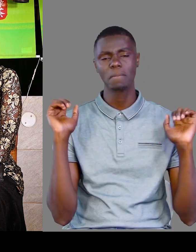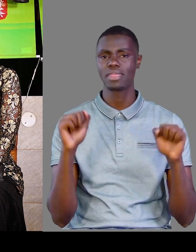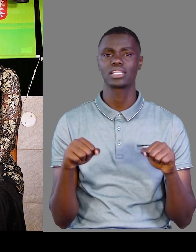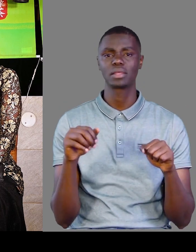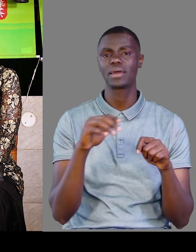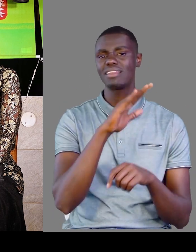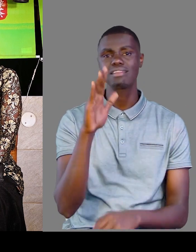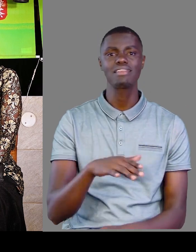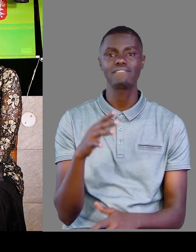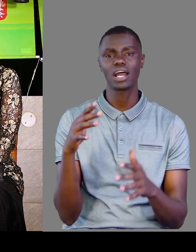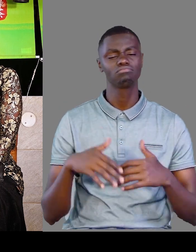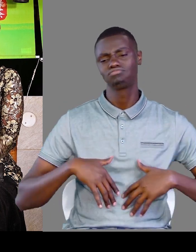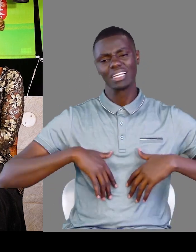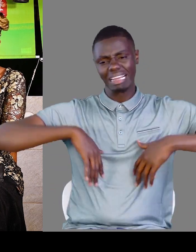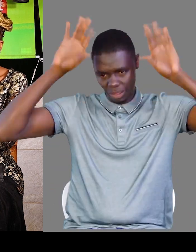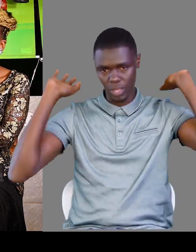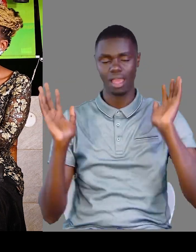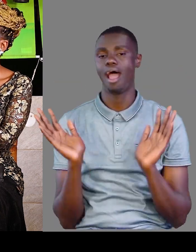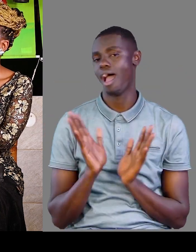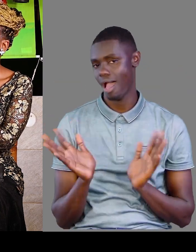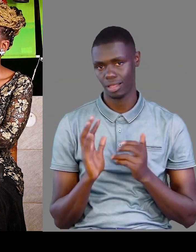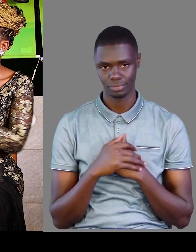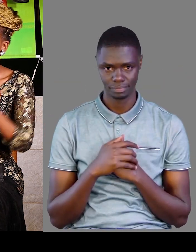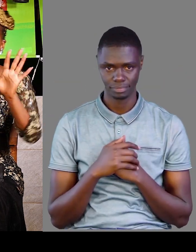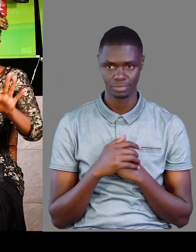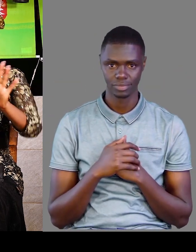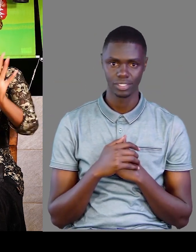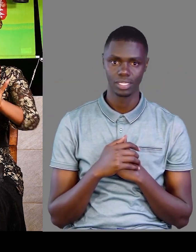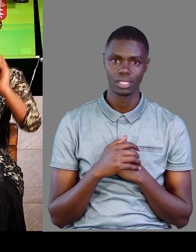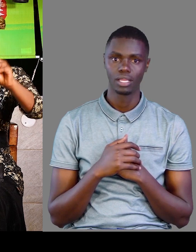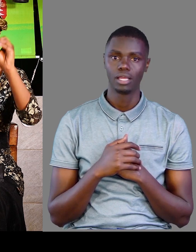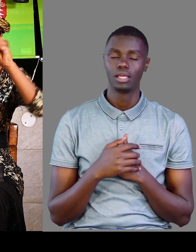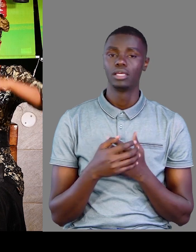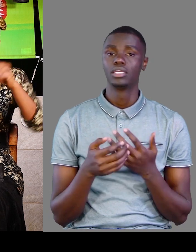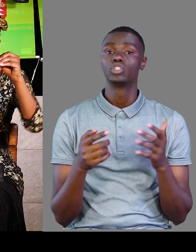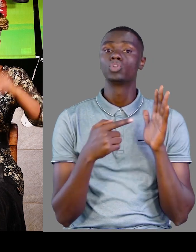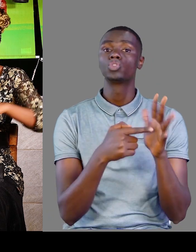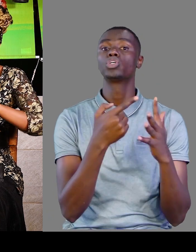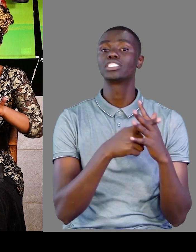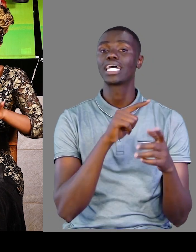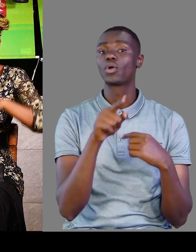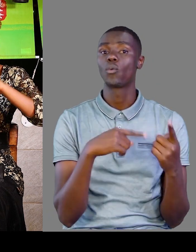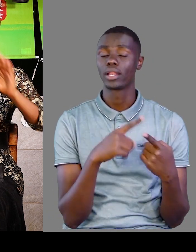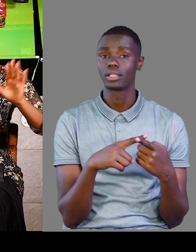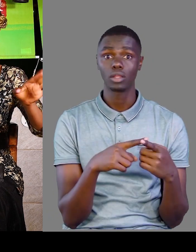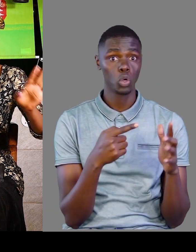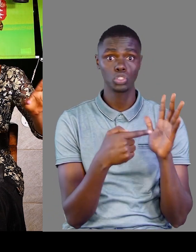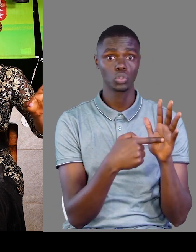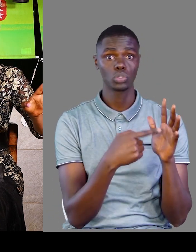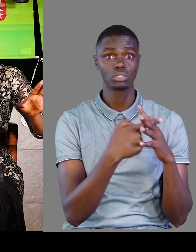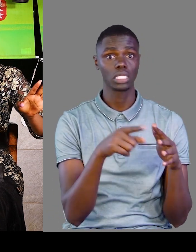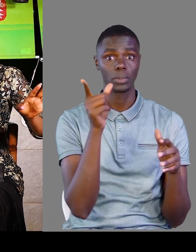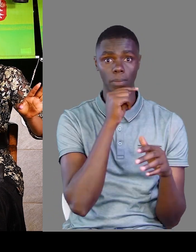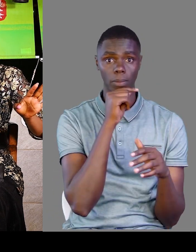never quit. That's the only thing I can say. Kabisa, Eddie, when is the show starting? When and where should The they show's watch already it? started. When Tomorrow,